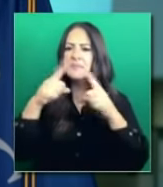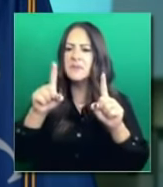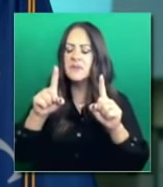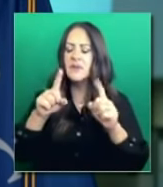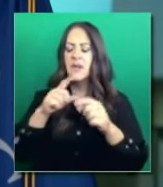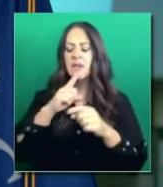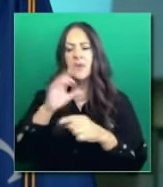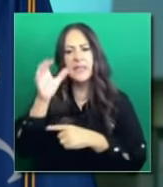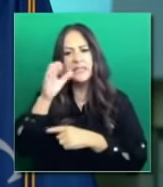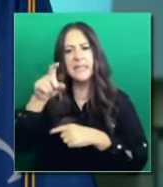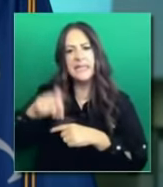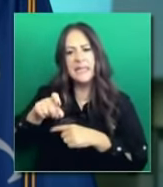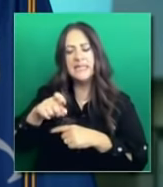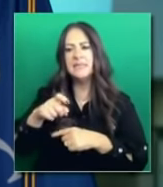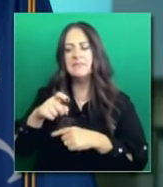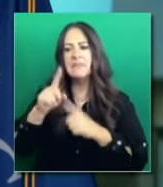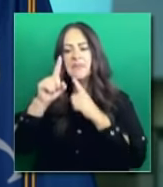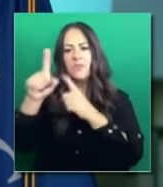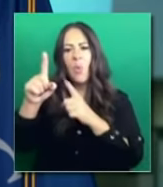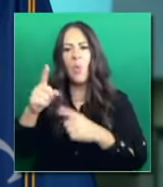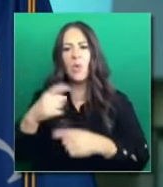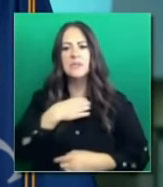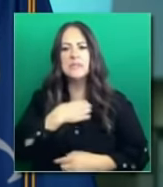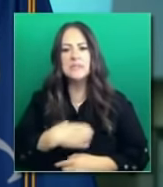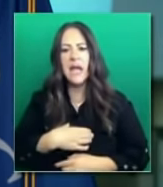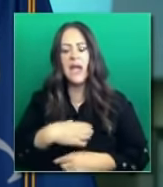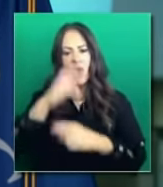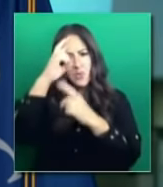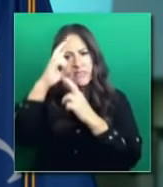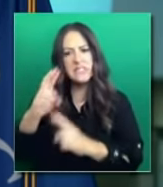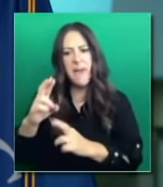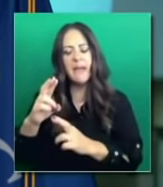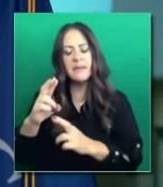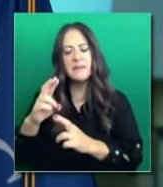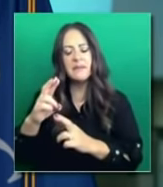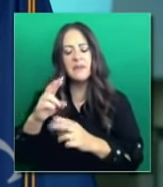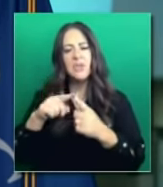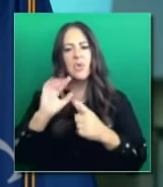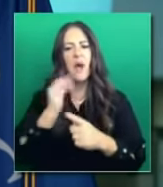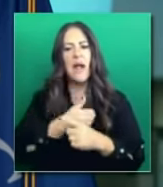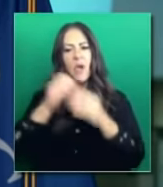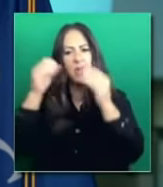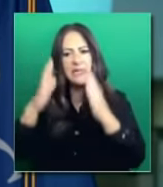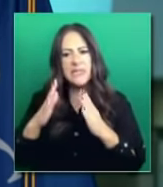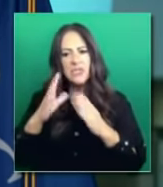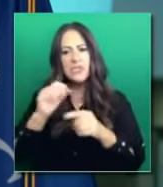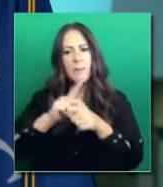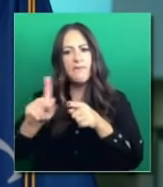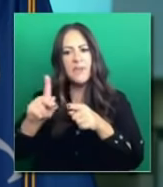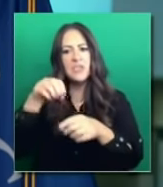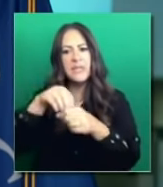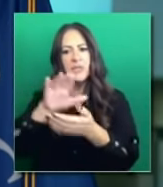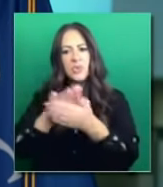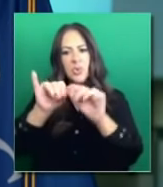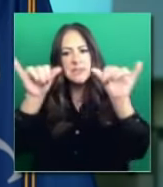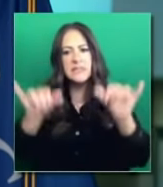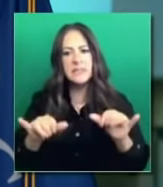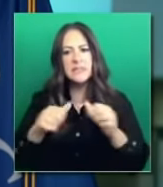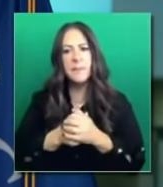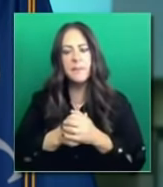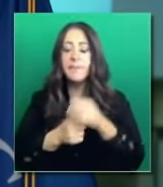aspirations and desires and the respect that is afforded of our teachers and professionals. So yes, that process is